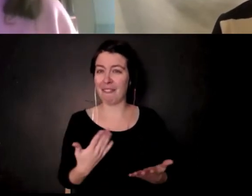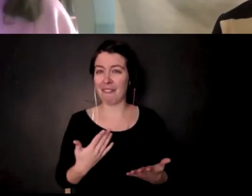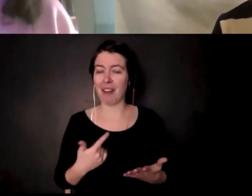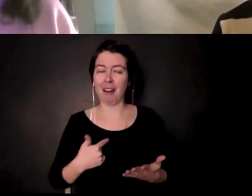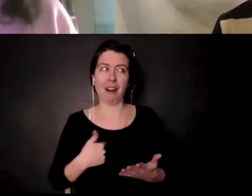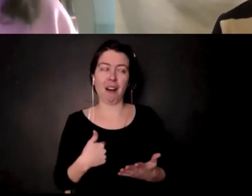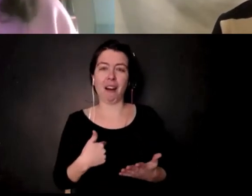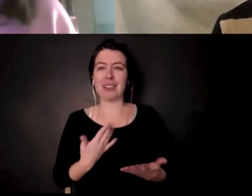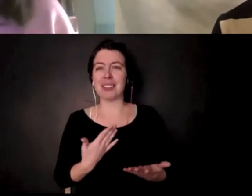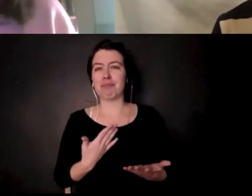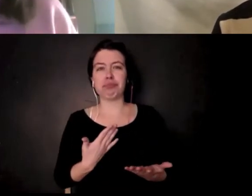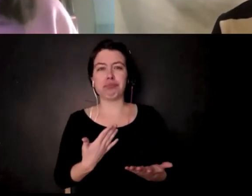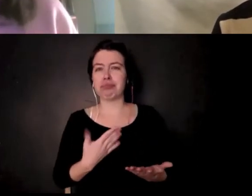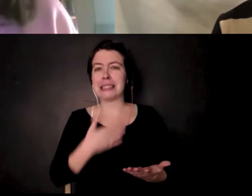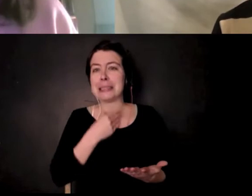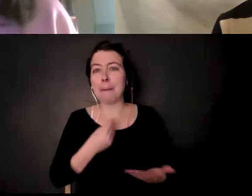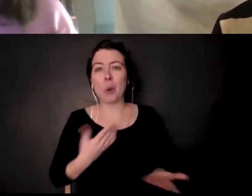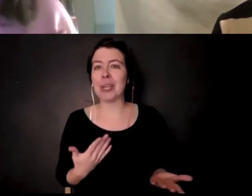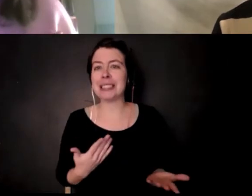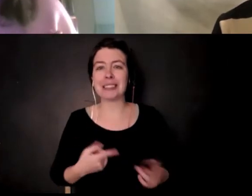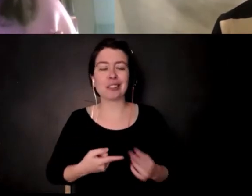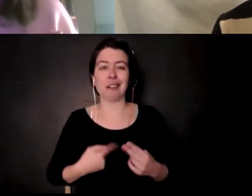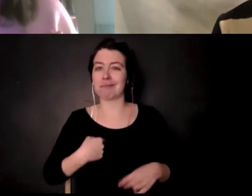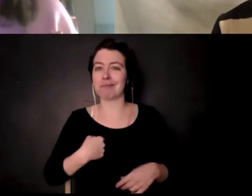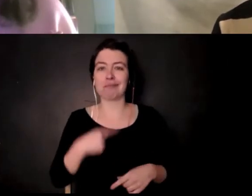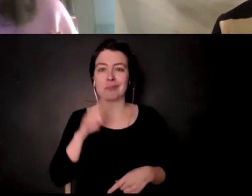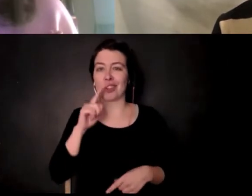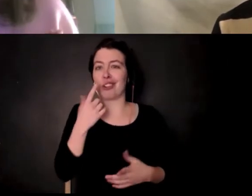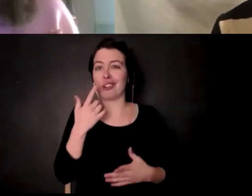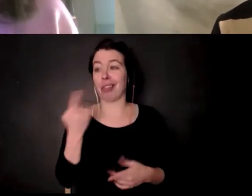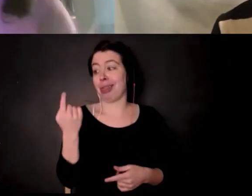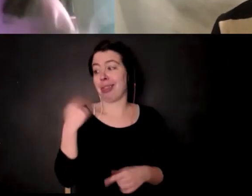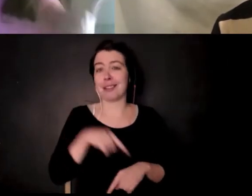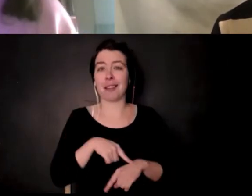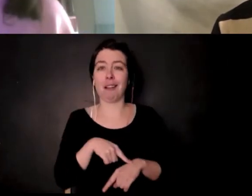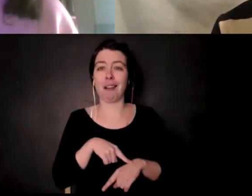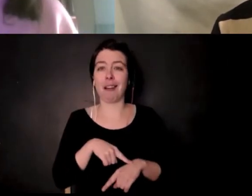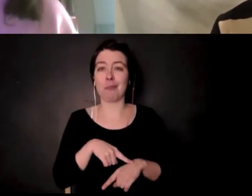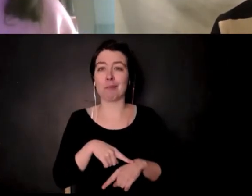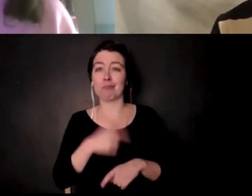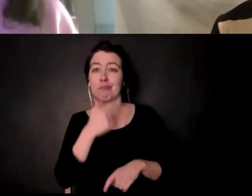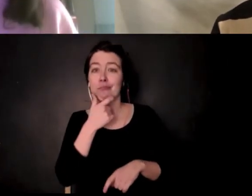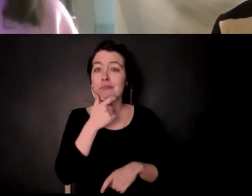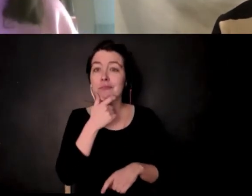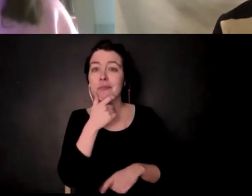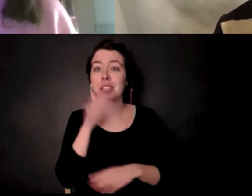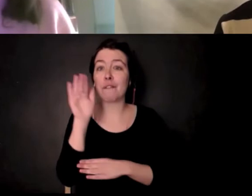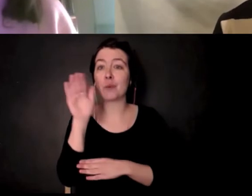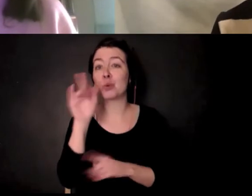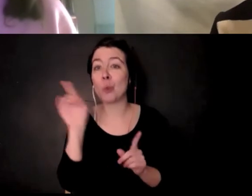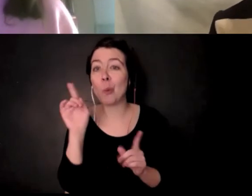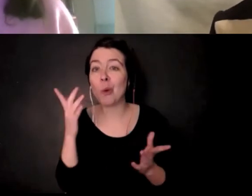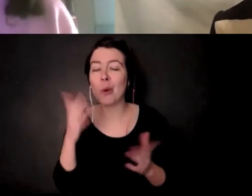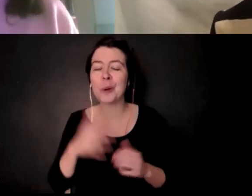speculating. And then because of that, I just kind of became quite, I just stopped being receptive to